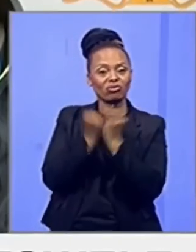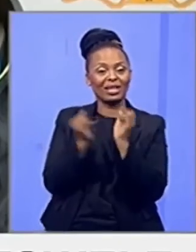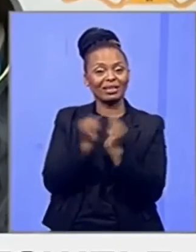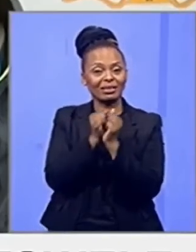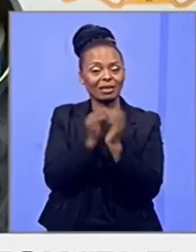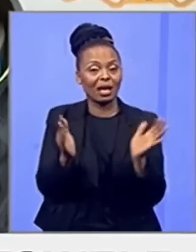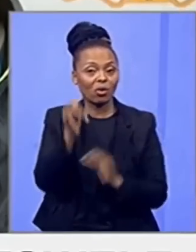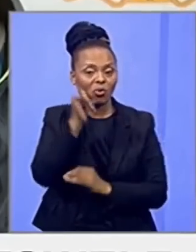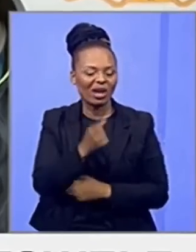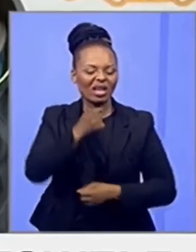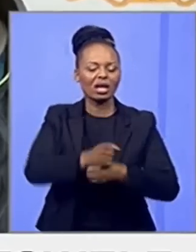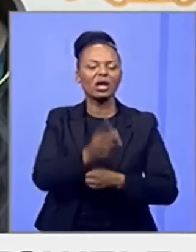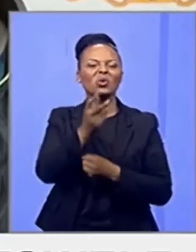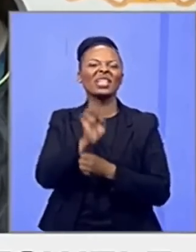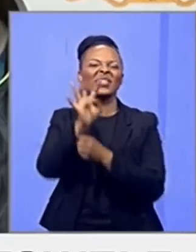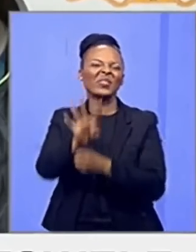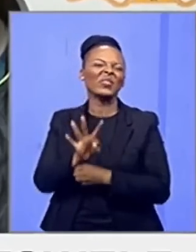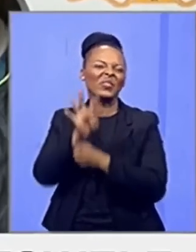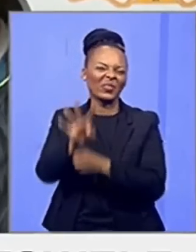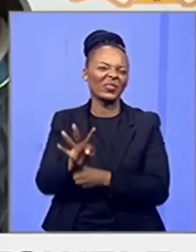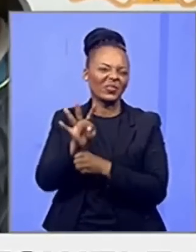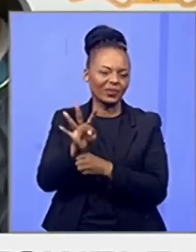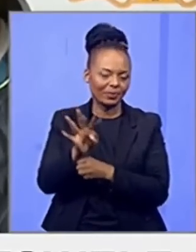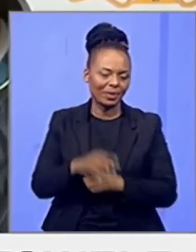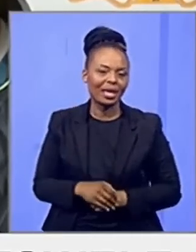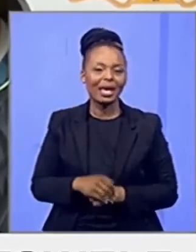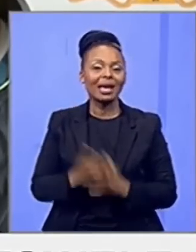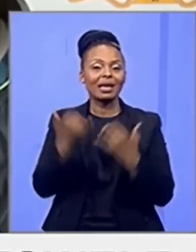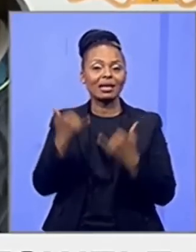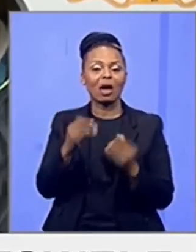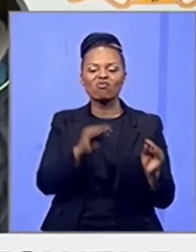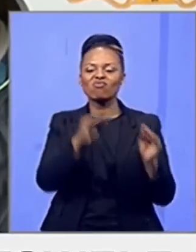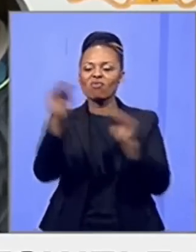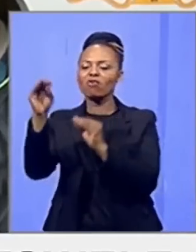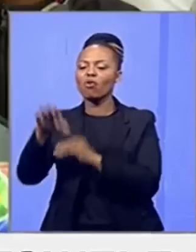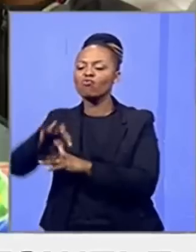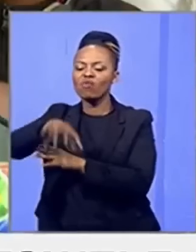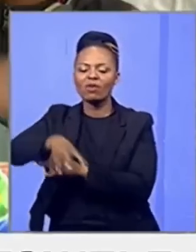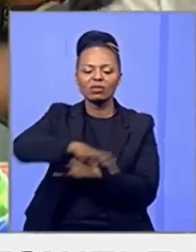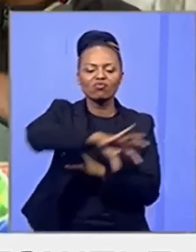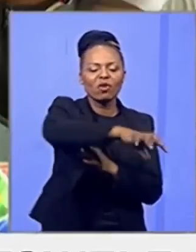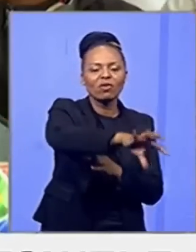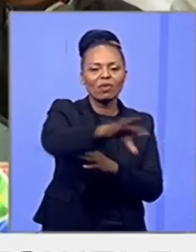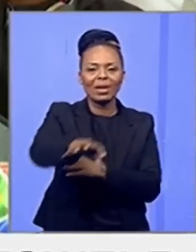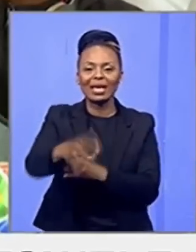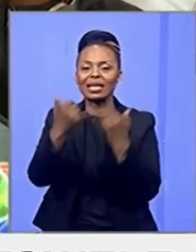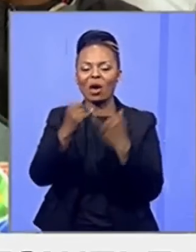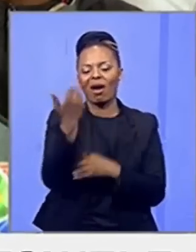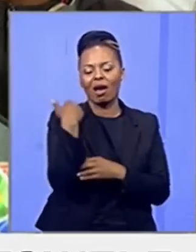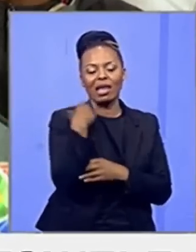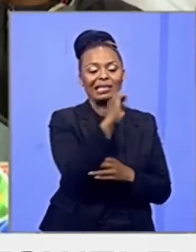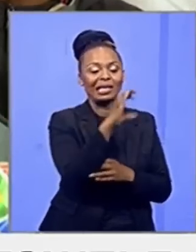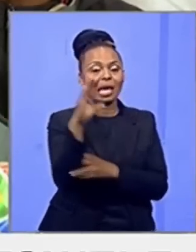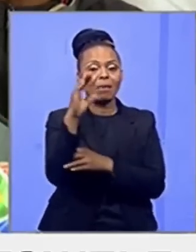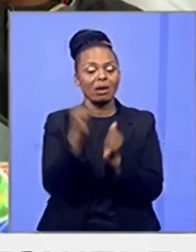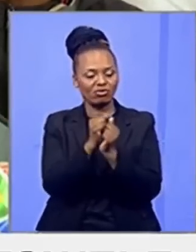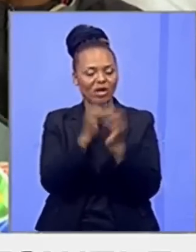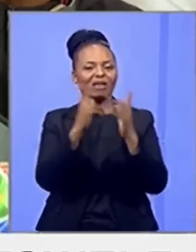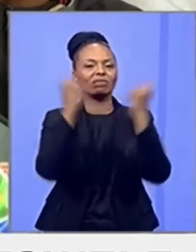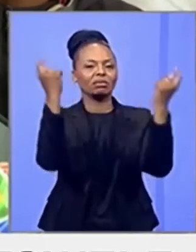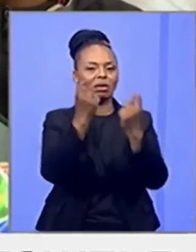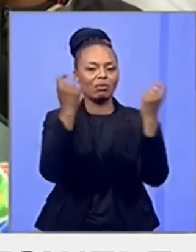wa 2014 gomme e tlo swarelwa provinceng ye nngwe e sego ka Eastern Cape la mathomo. Mo ngwageng